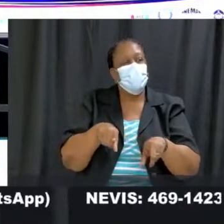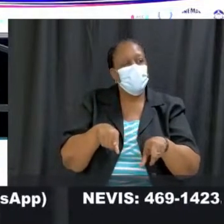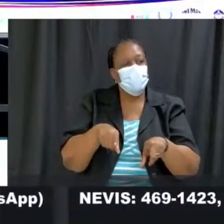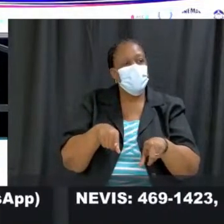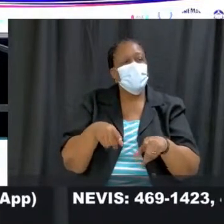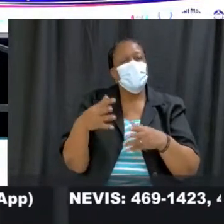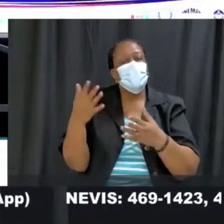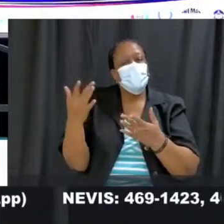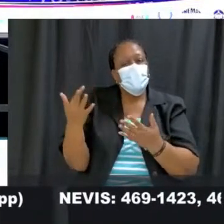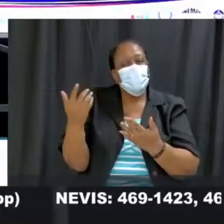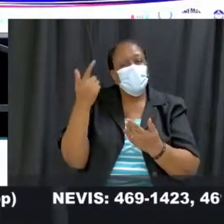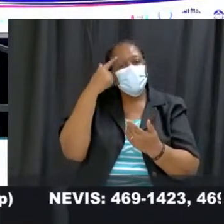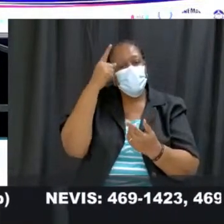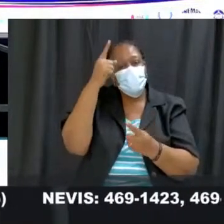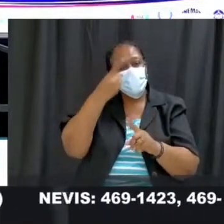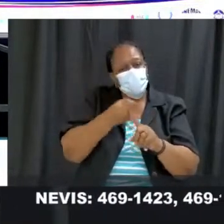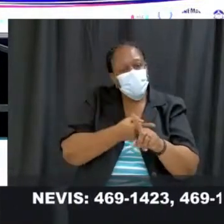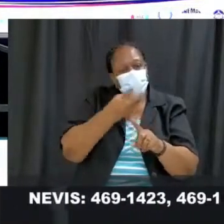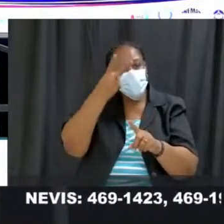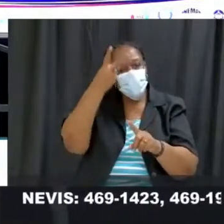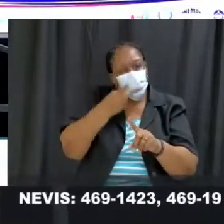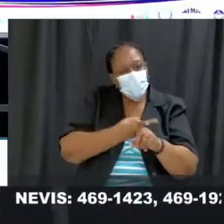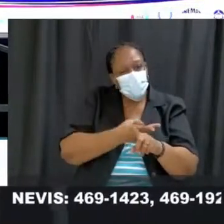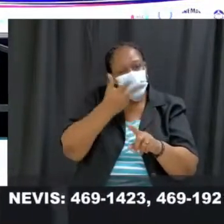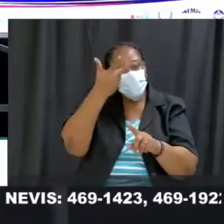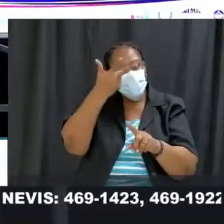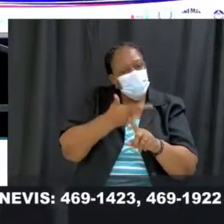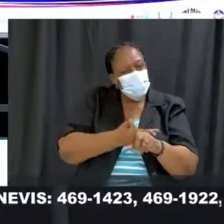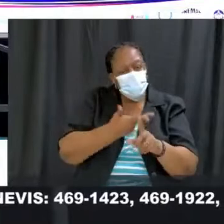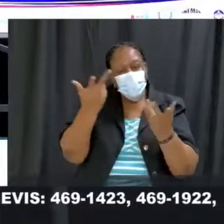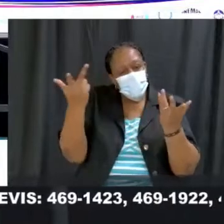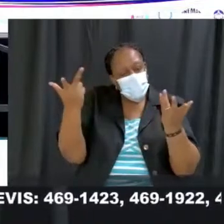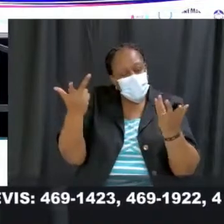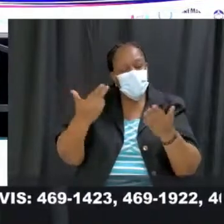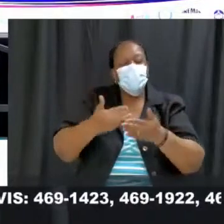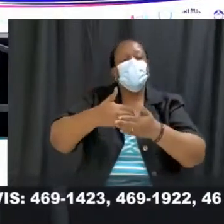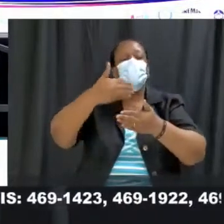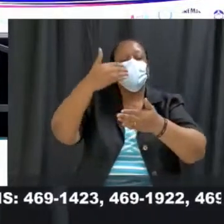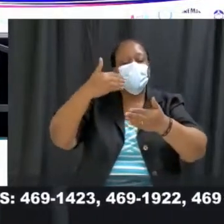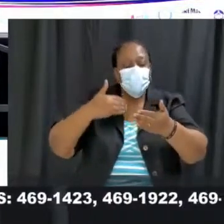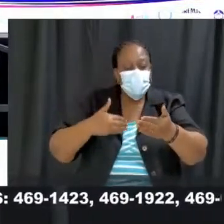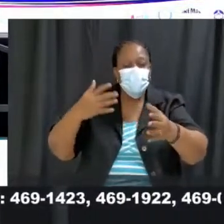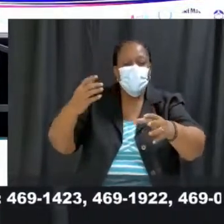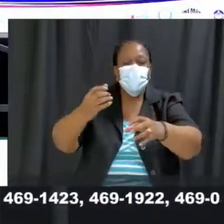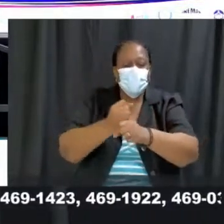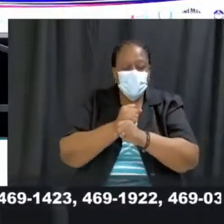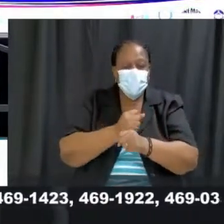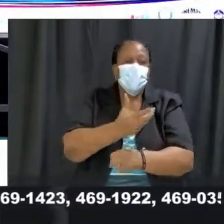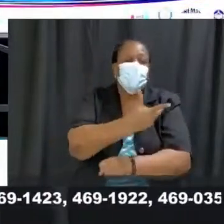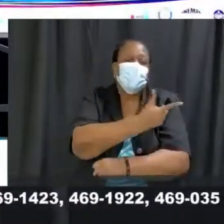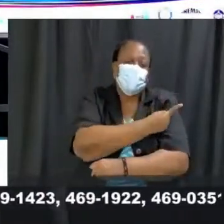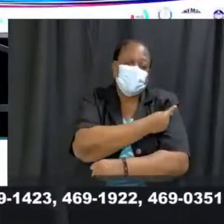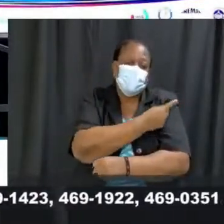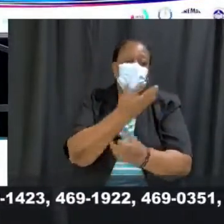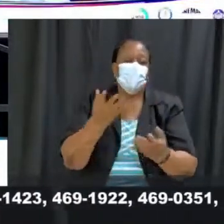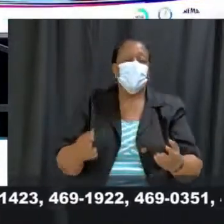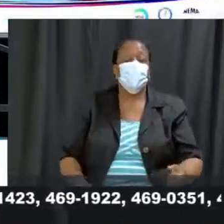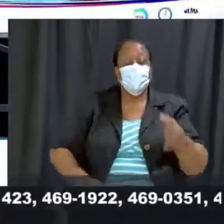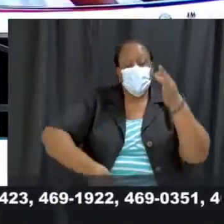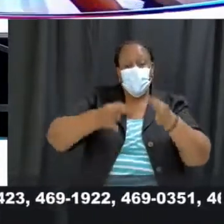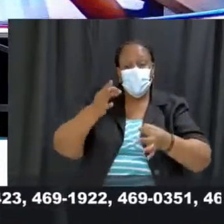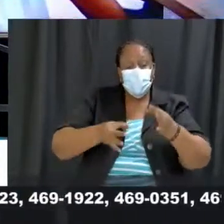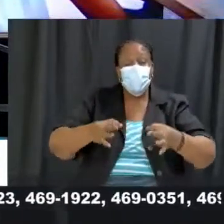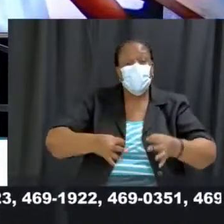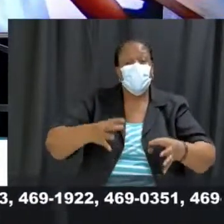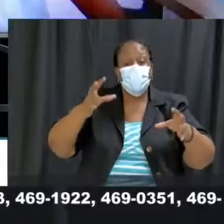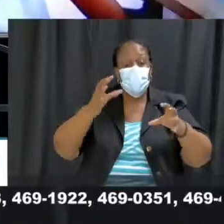could wait a month or 2 or 3 before accepting the COVID-19 vaccine. All right,